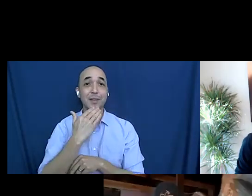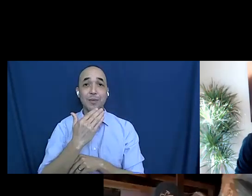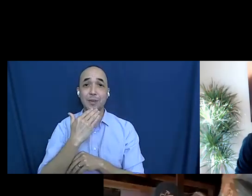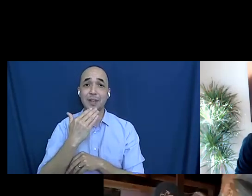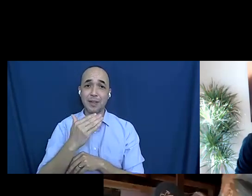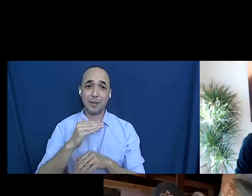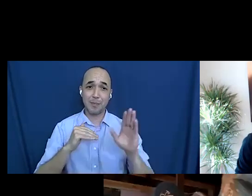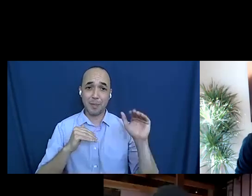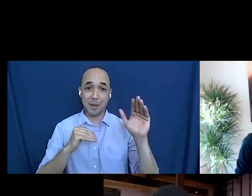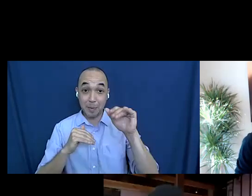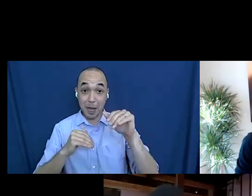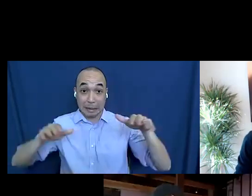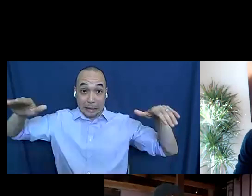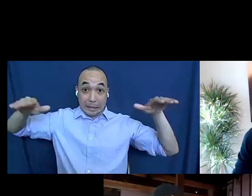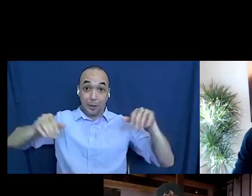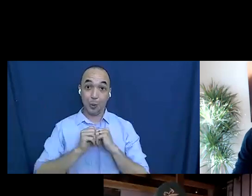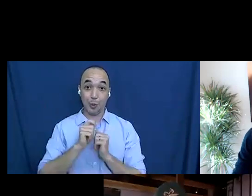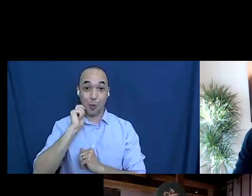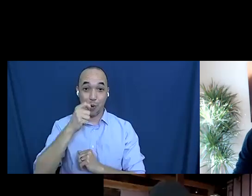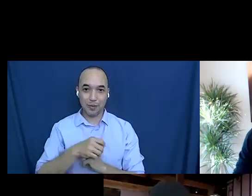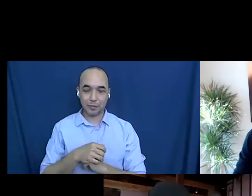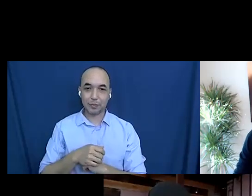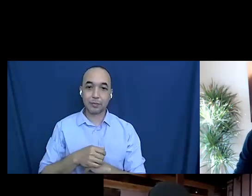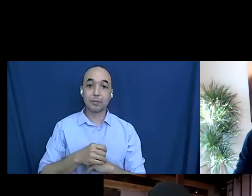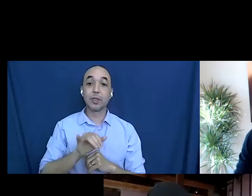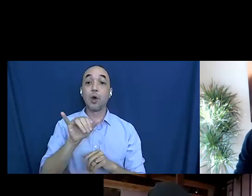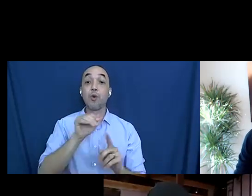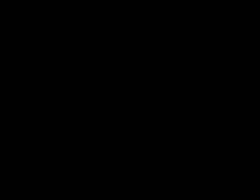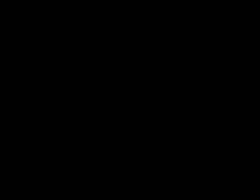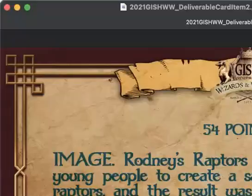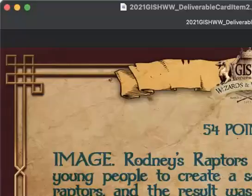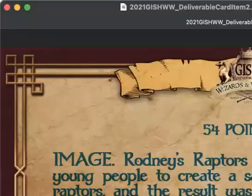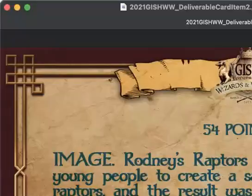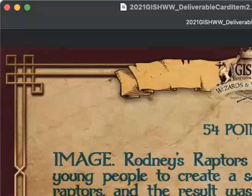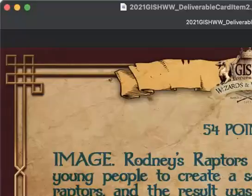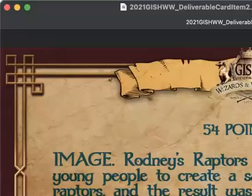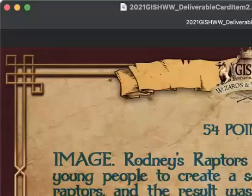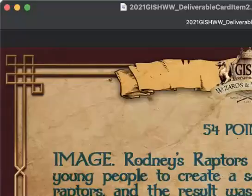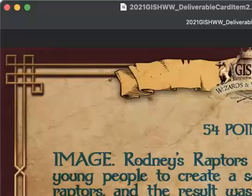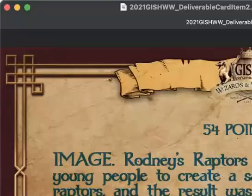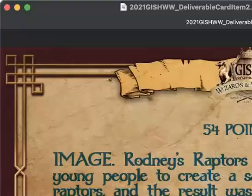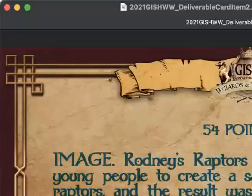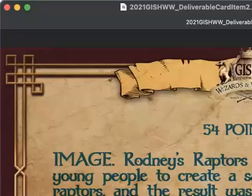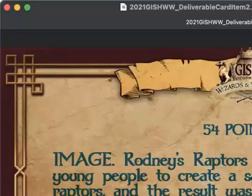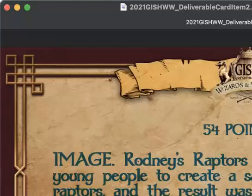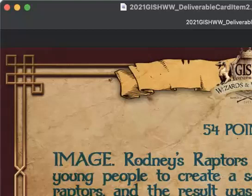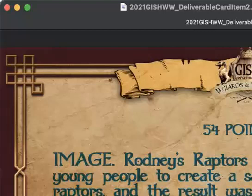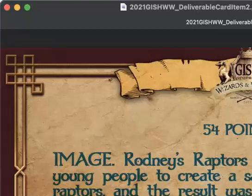Bye, Agnes. And just a reminder, you got the next panel will be enigmatology at 12.